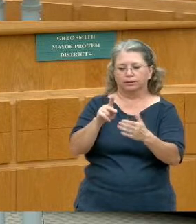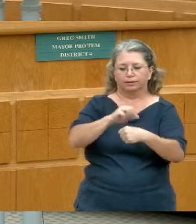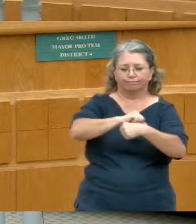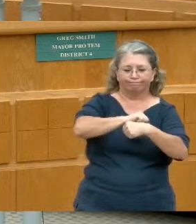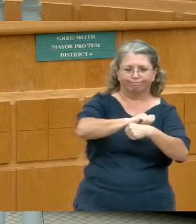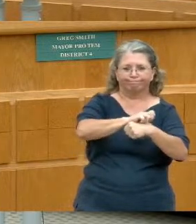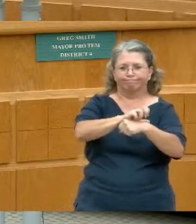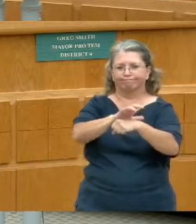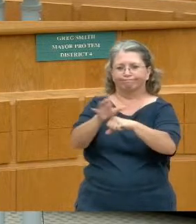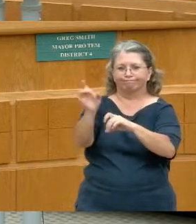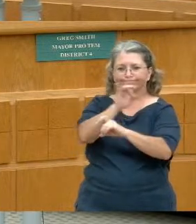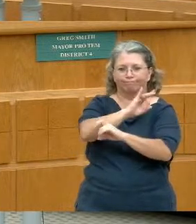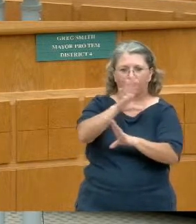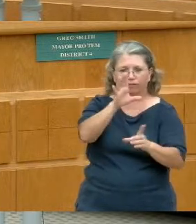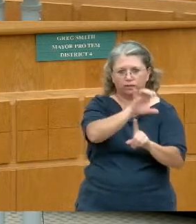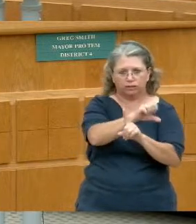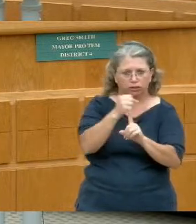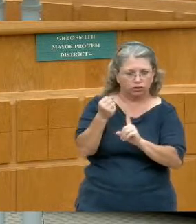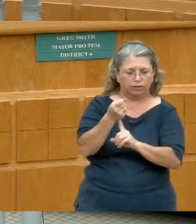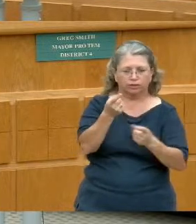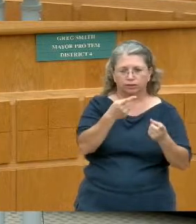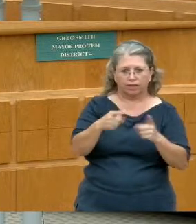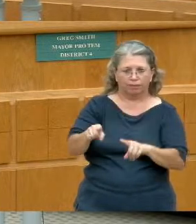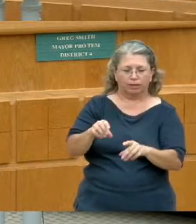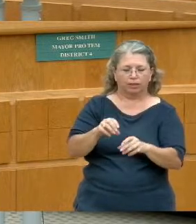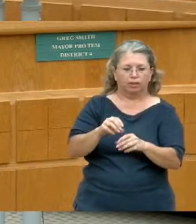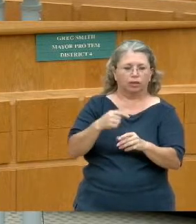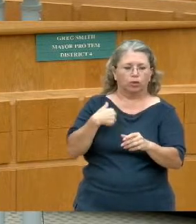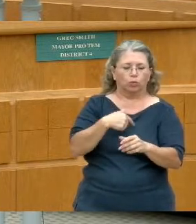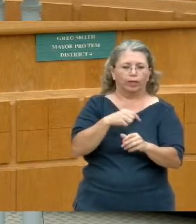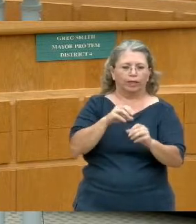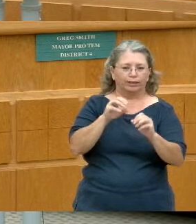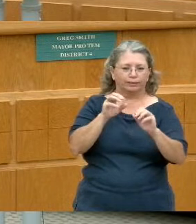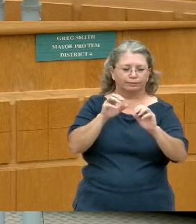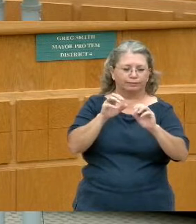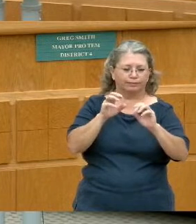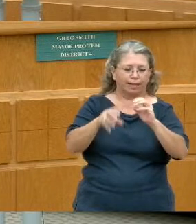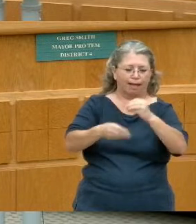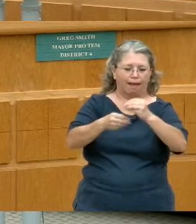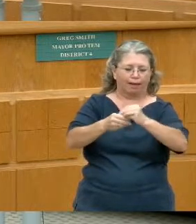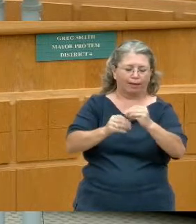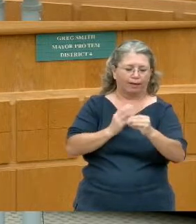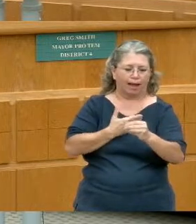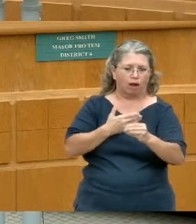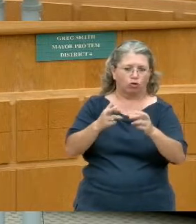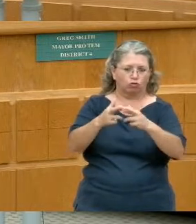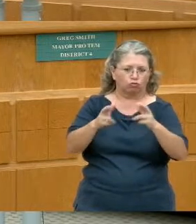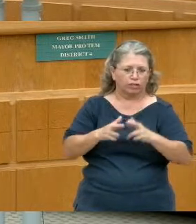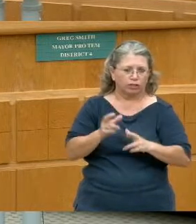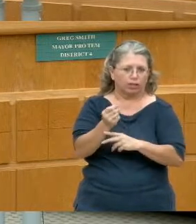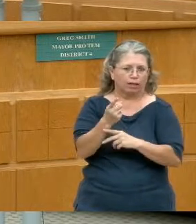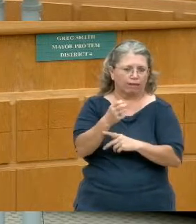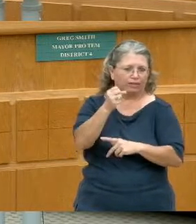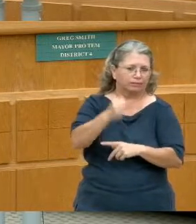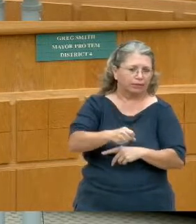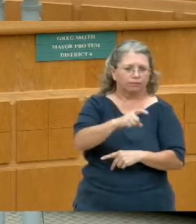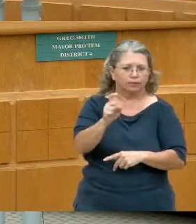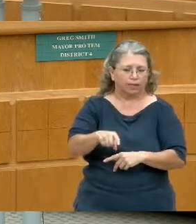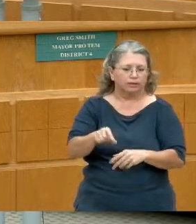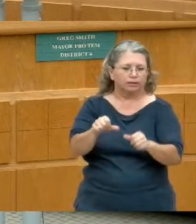or in Public Health Region 11, which is the southern tip of Texas where we reside. People are susceptible